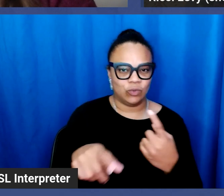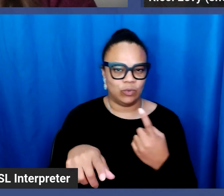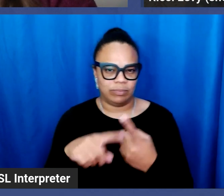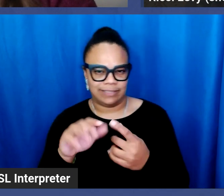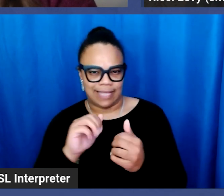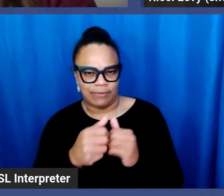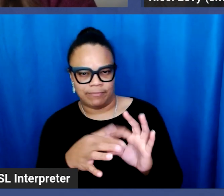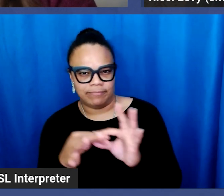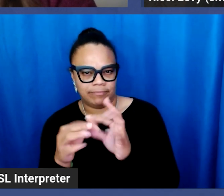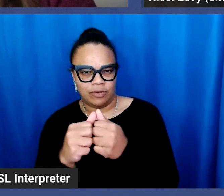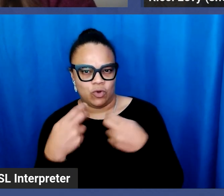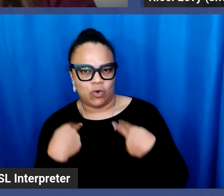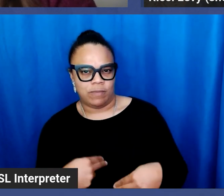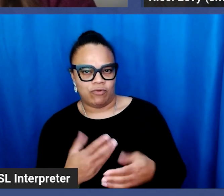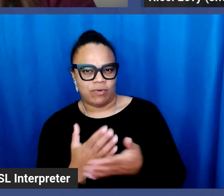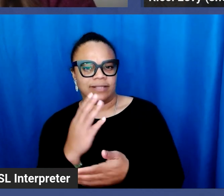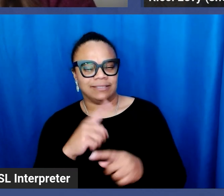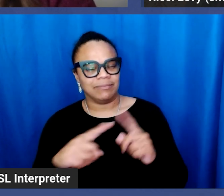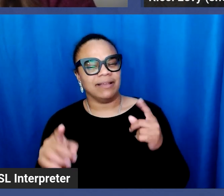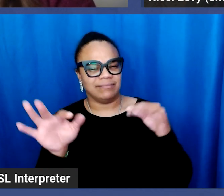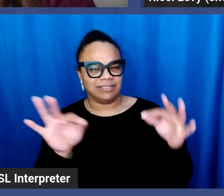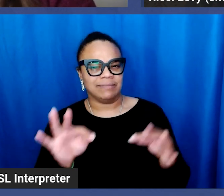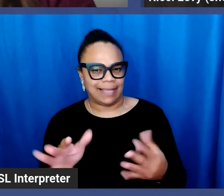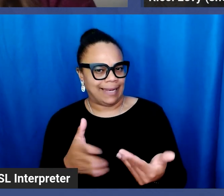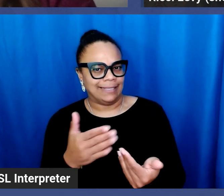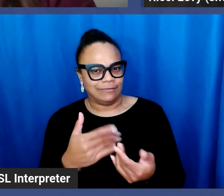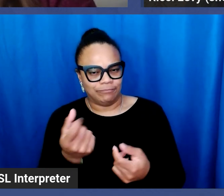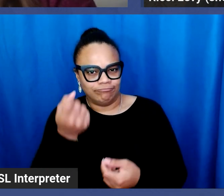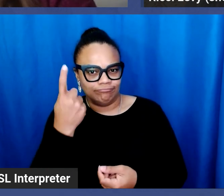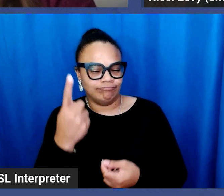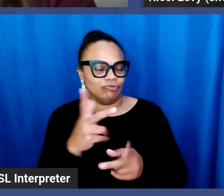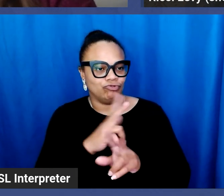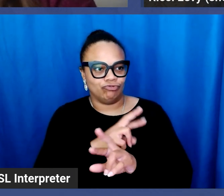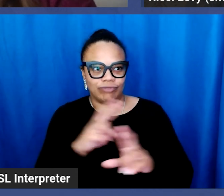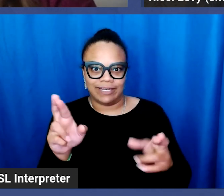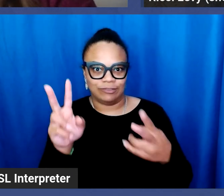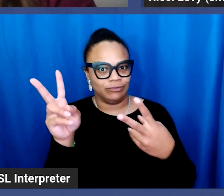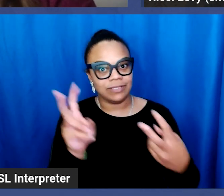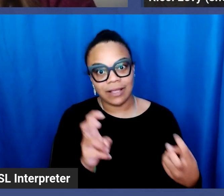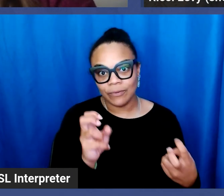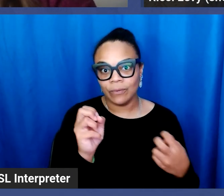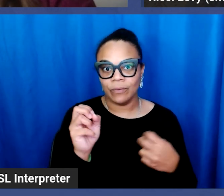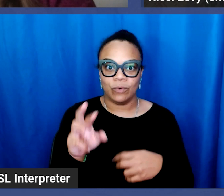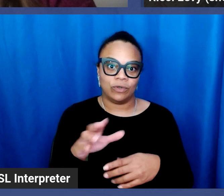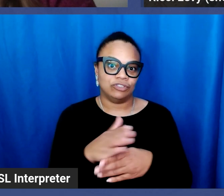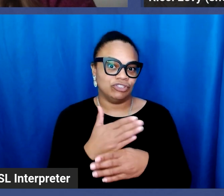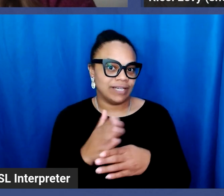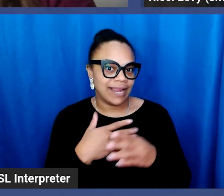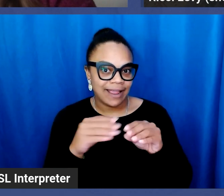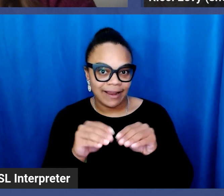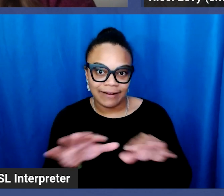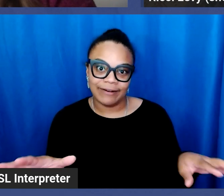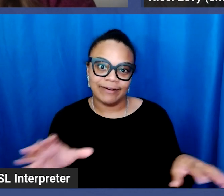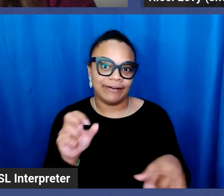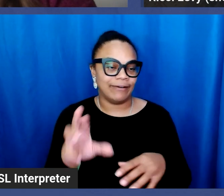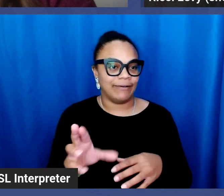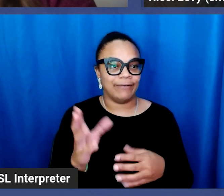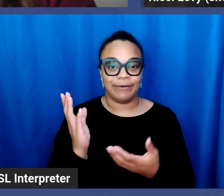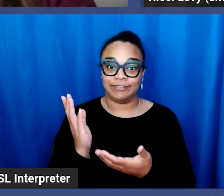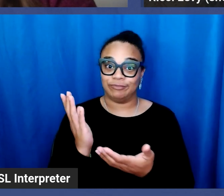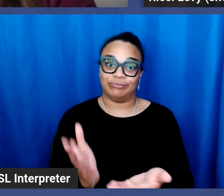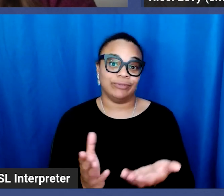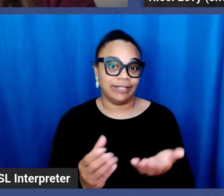an easily digestible format that's ready to download or share or take in and